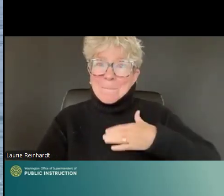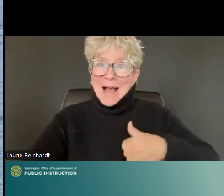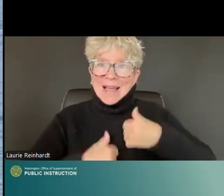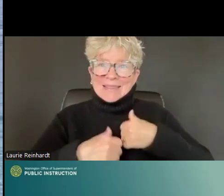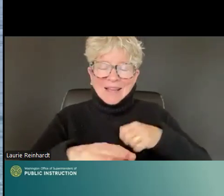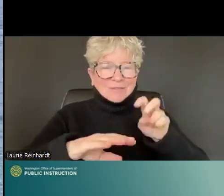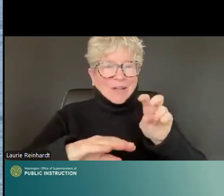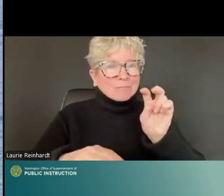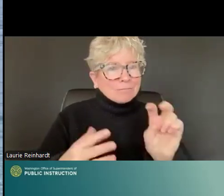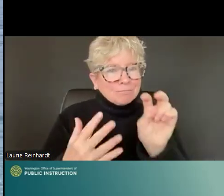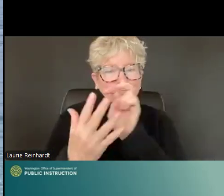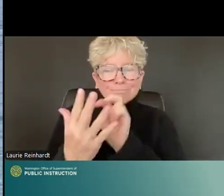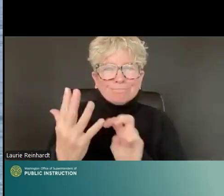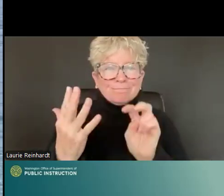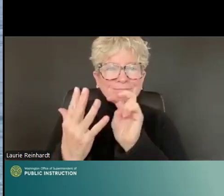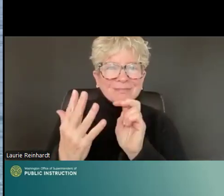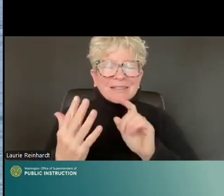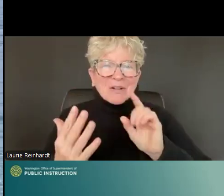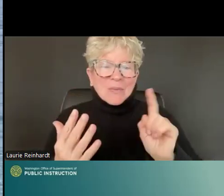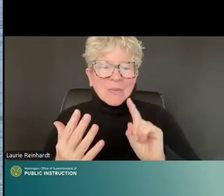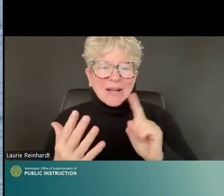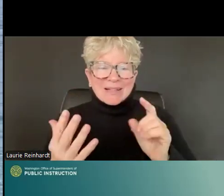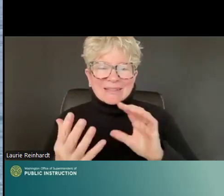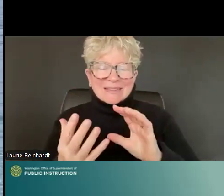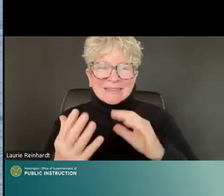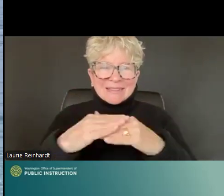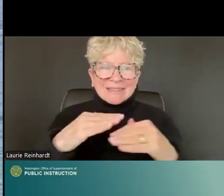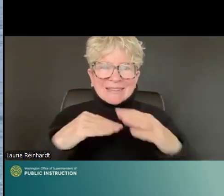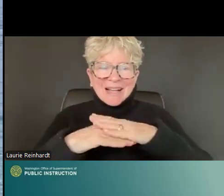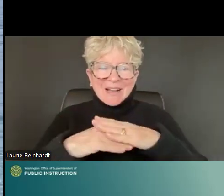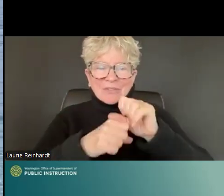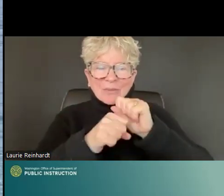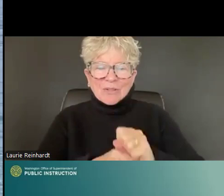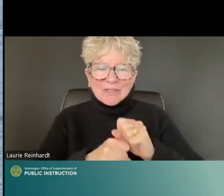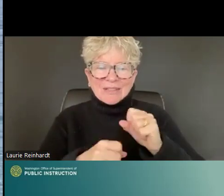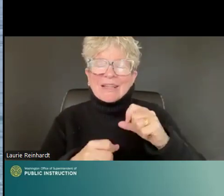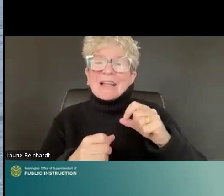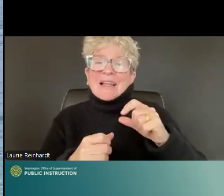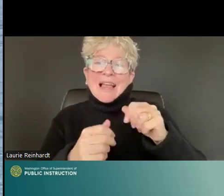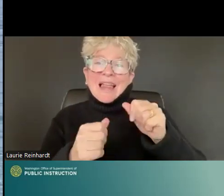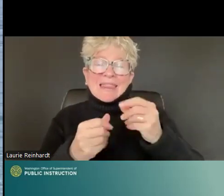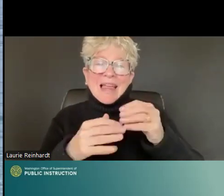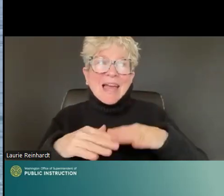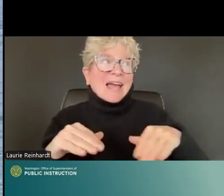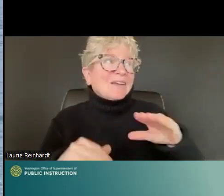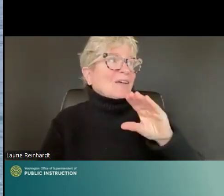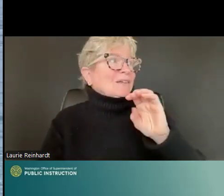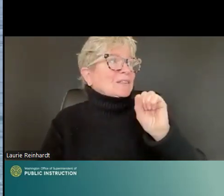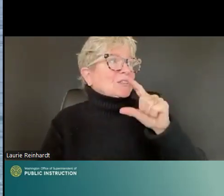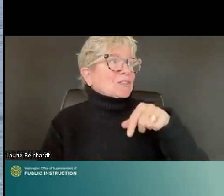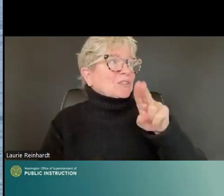mostly travel around the intersection of the traditional lands of the Squaxin Island,